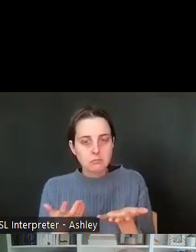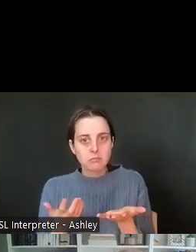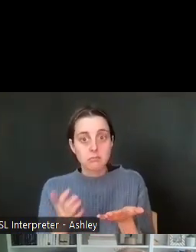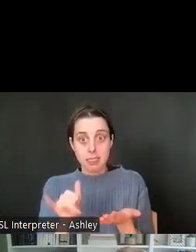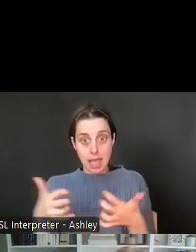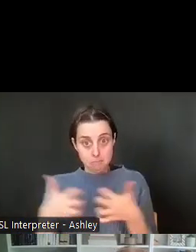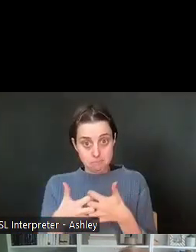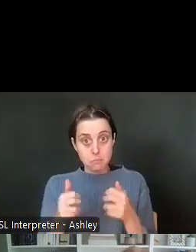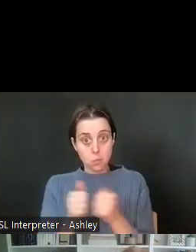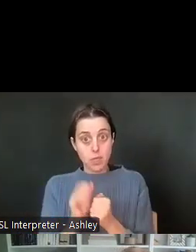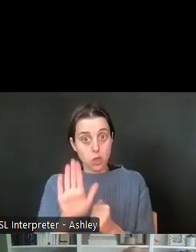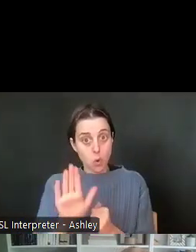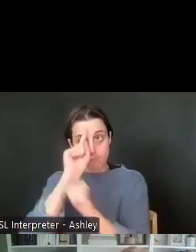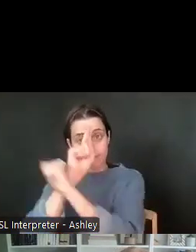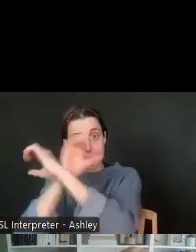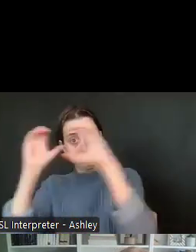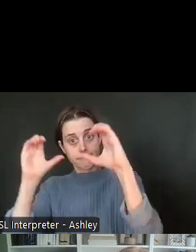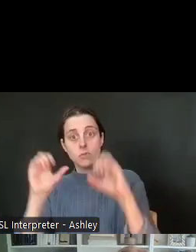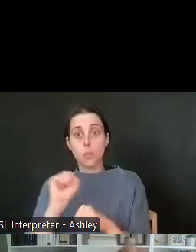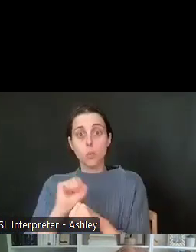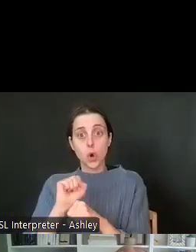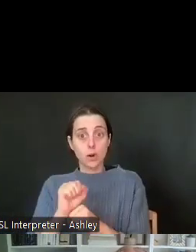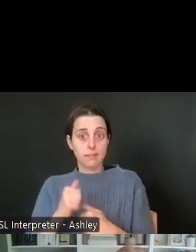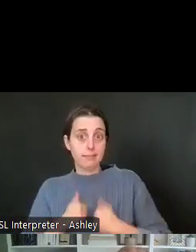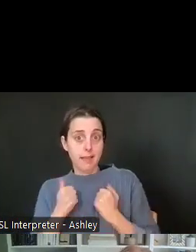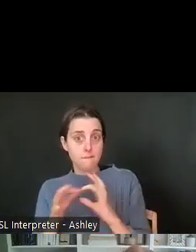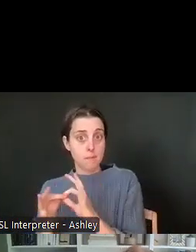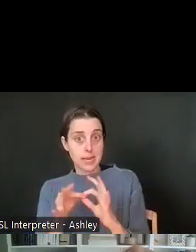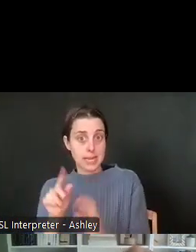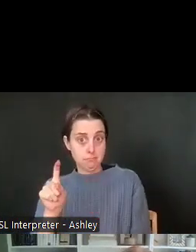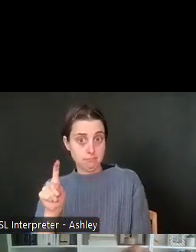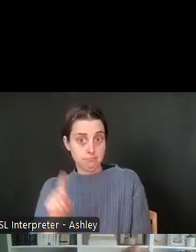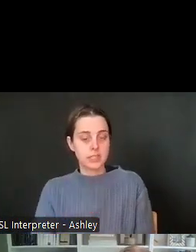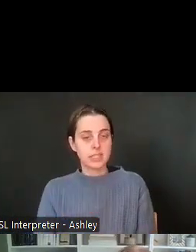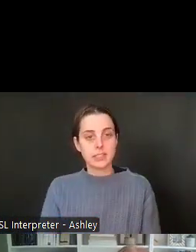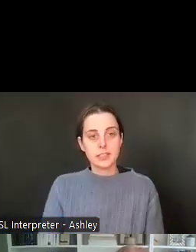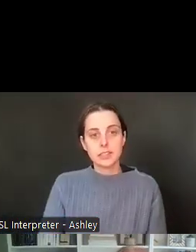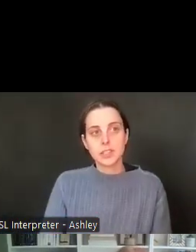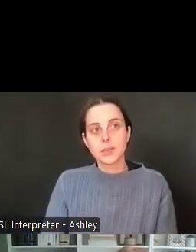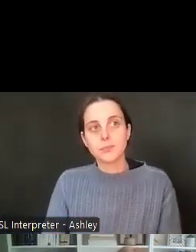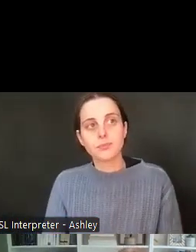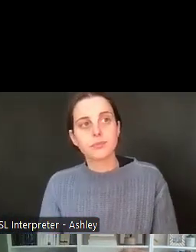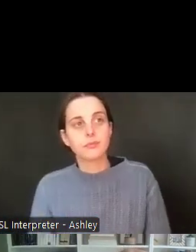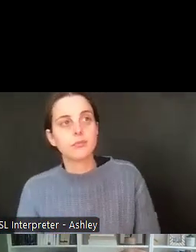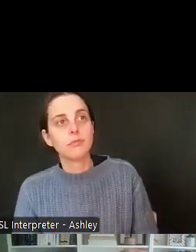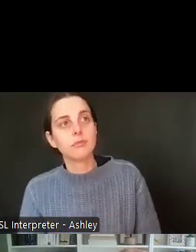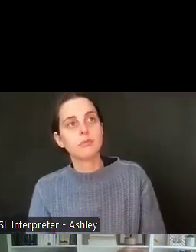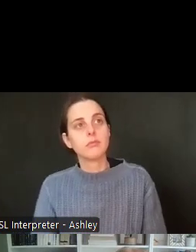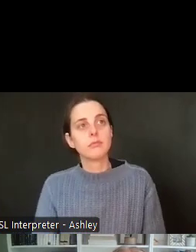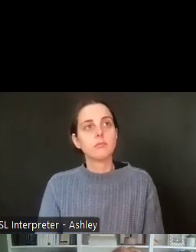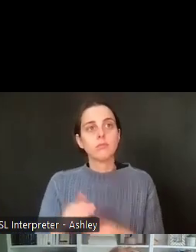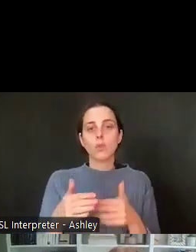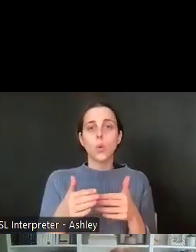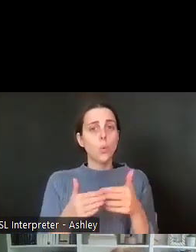your version of work-life harmony? And please know that what you do